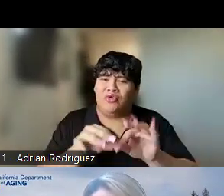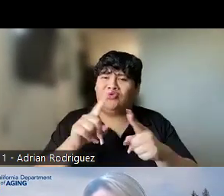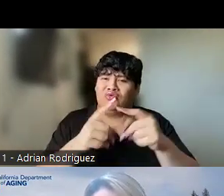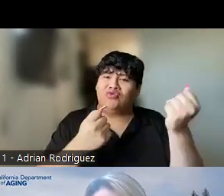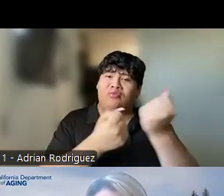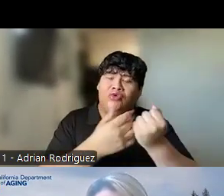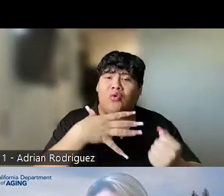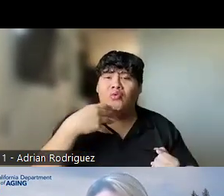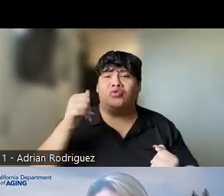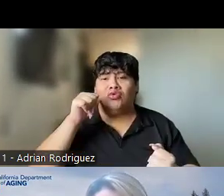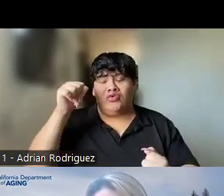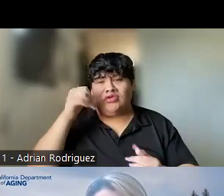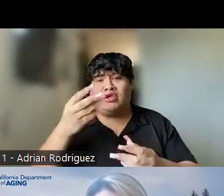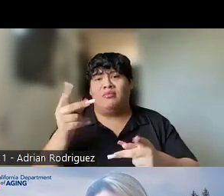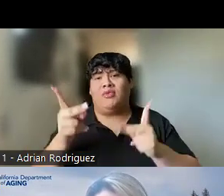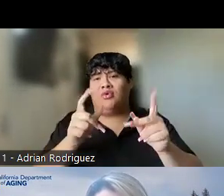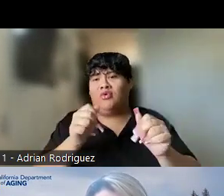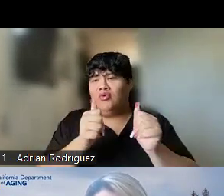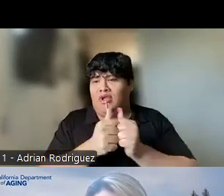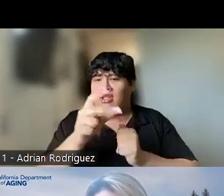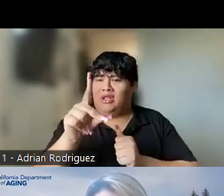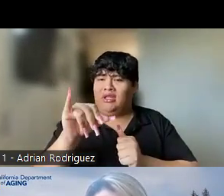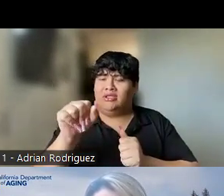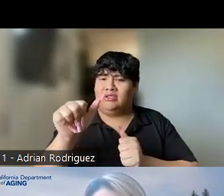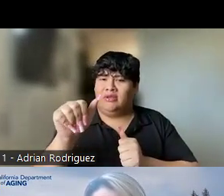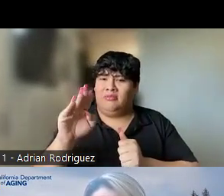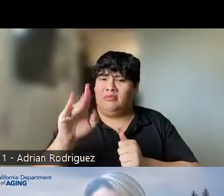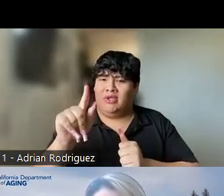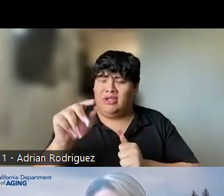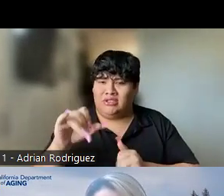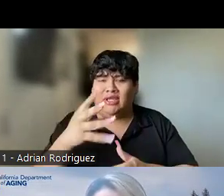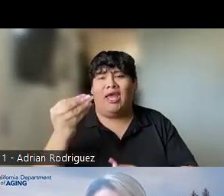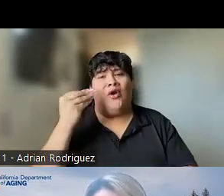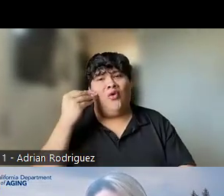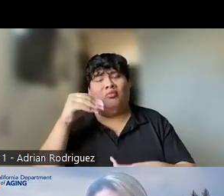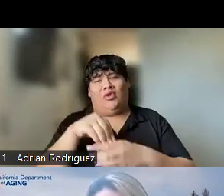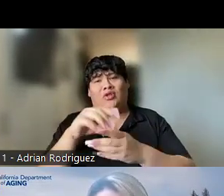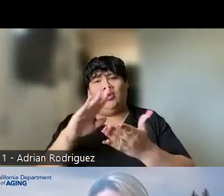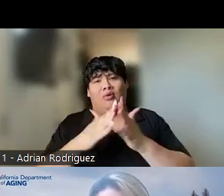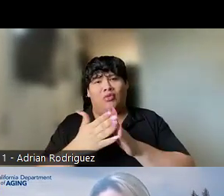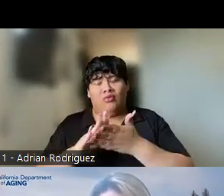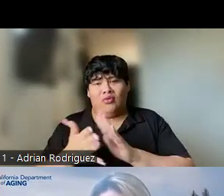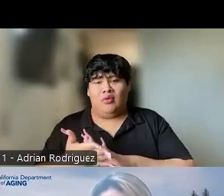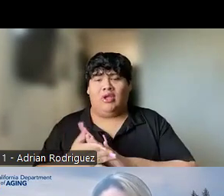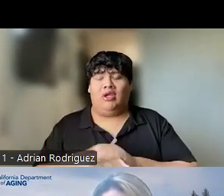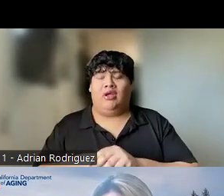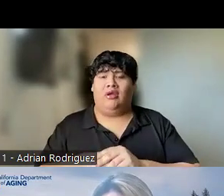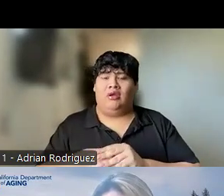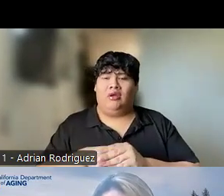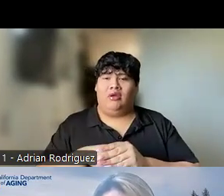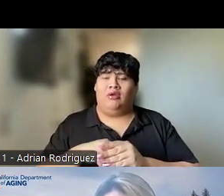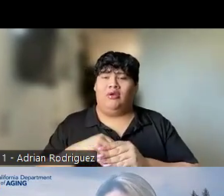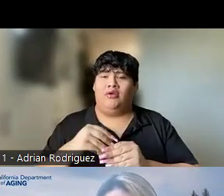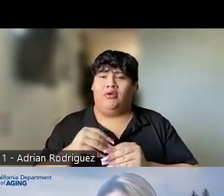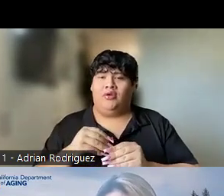older adults and people with disabilities at home and in the community. And really, they recognize that social determinants are critical